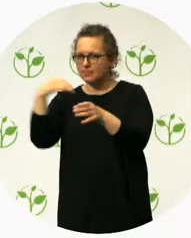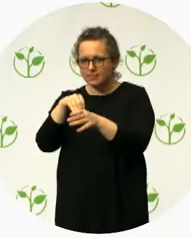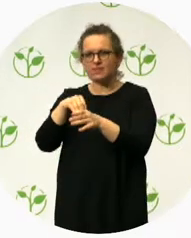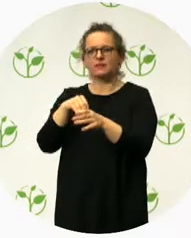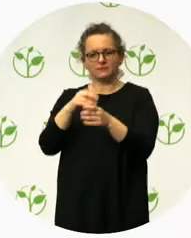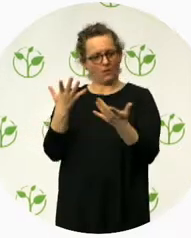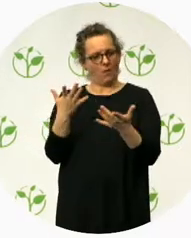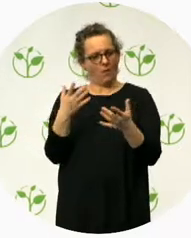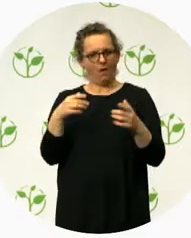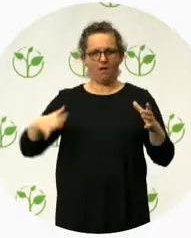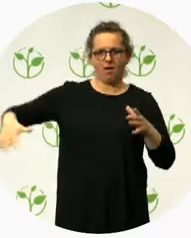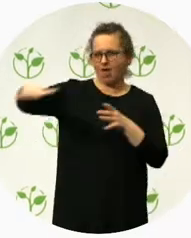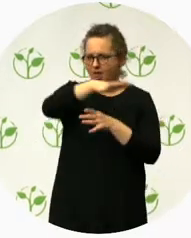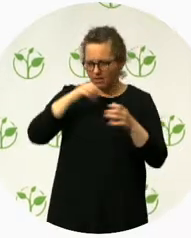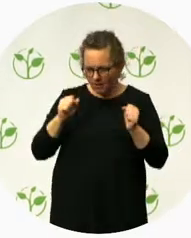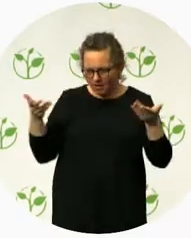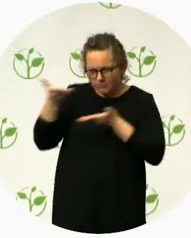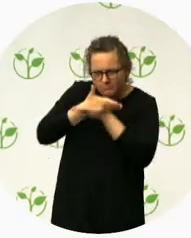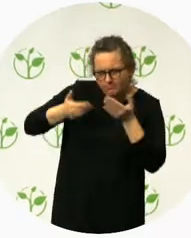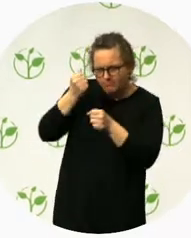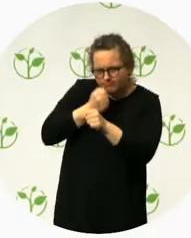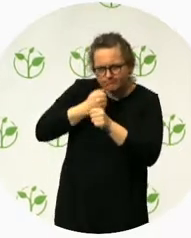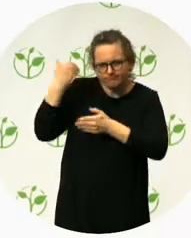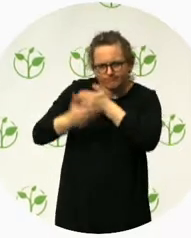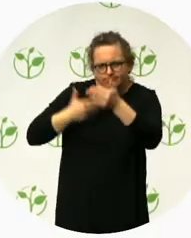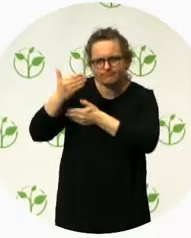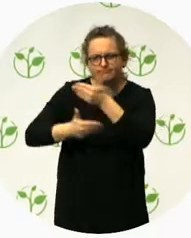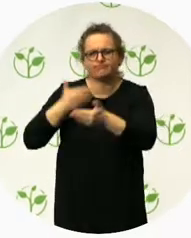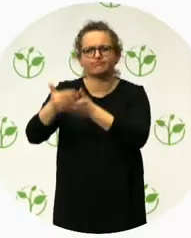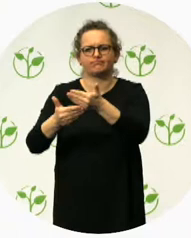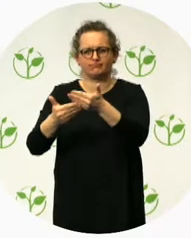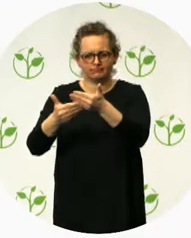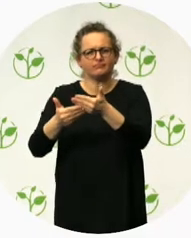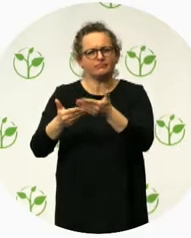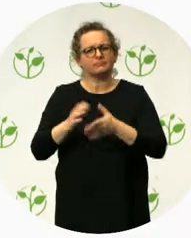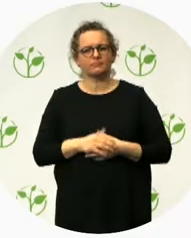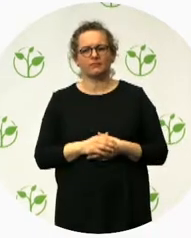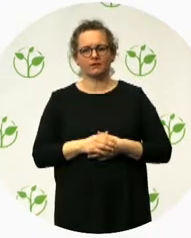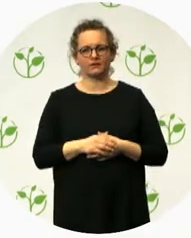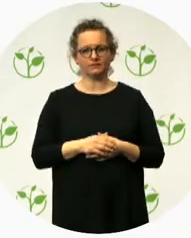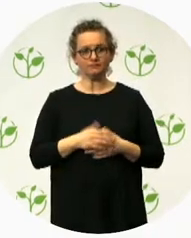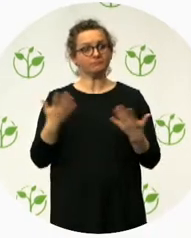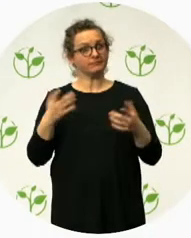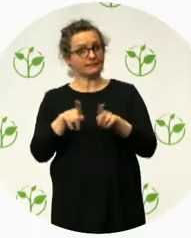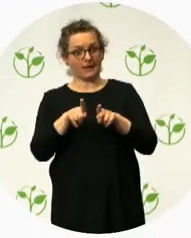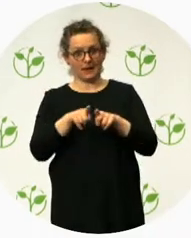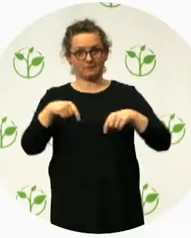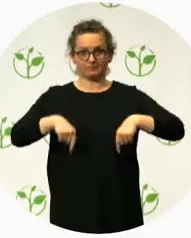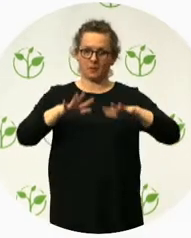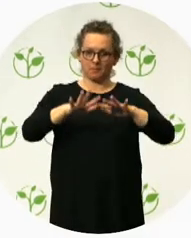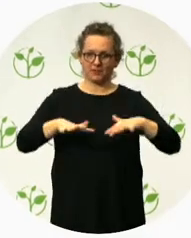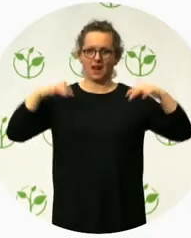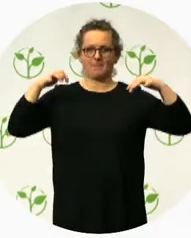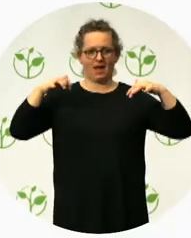all parliamentary parties voted for a so-called inclusion law package. That means, on the